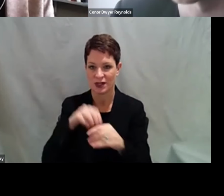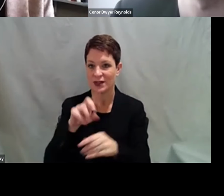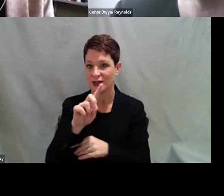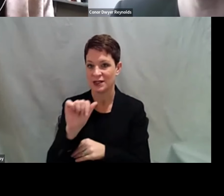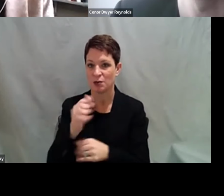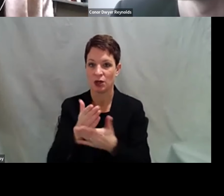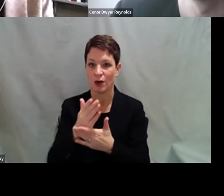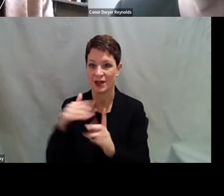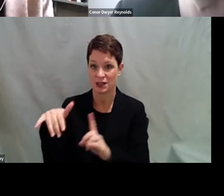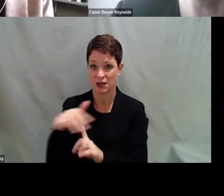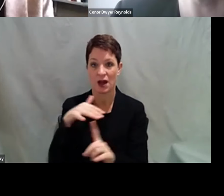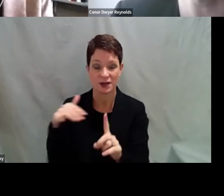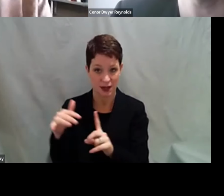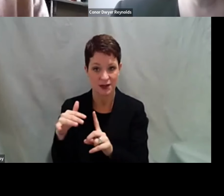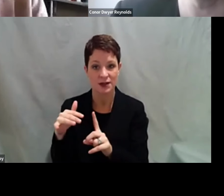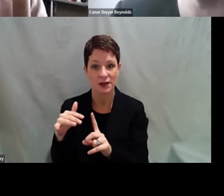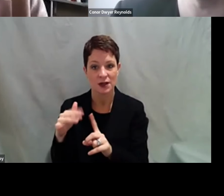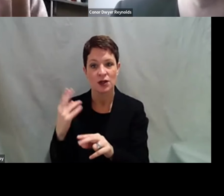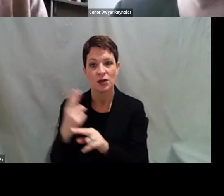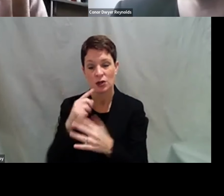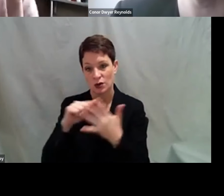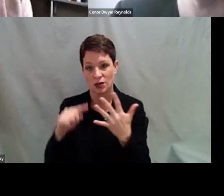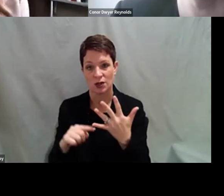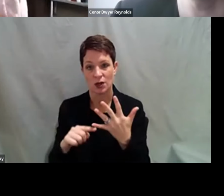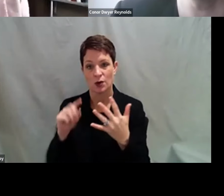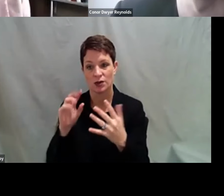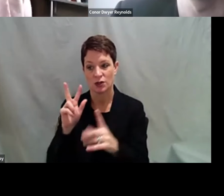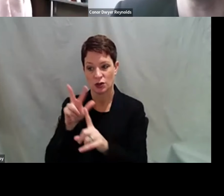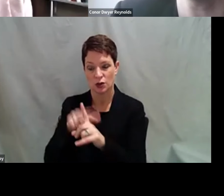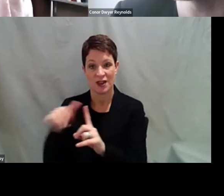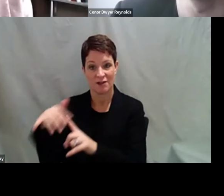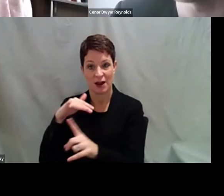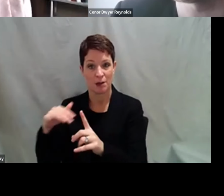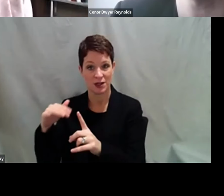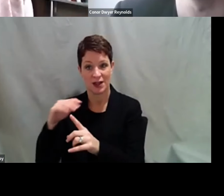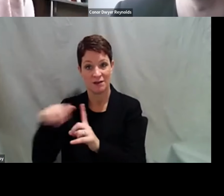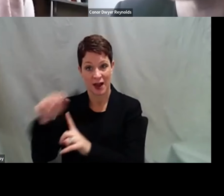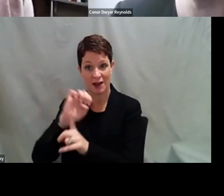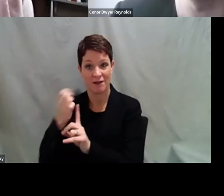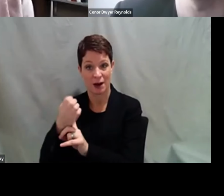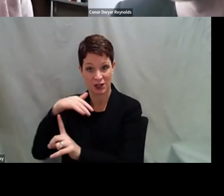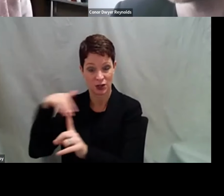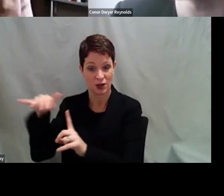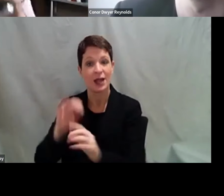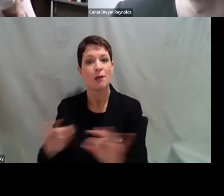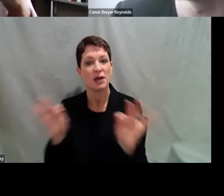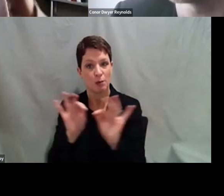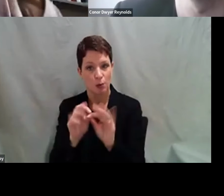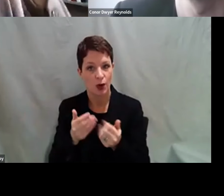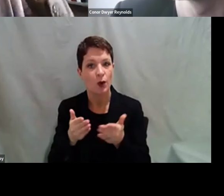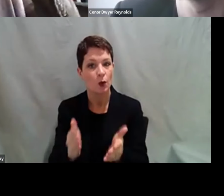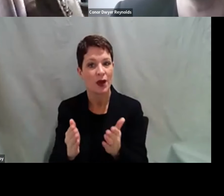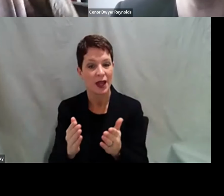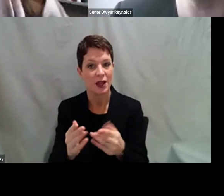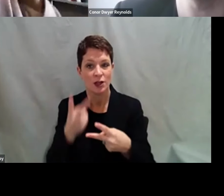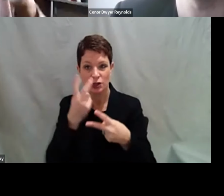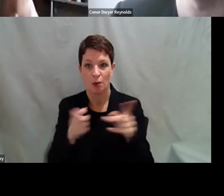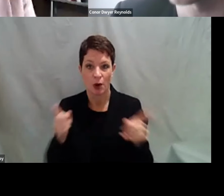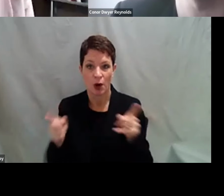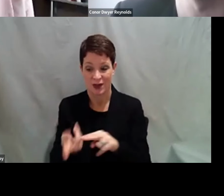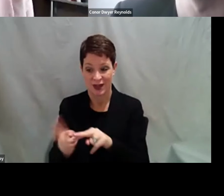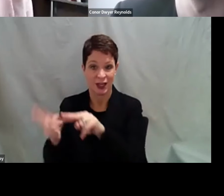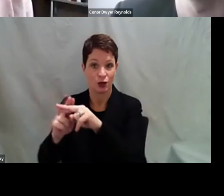rights context, using those in the environmental context could be a really important and fascinating way of both